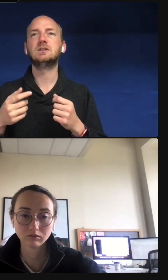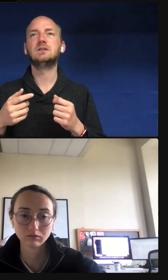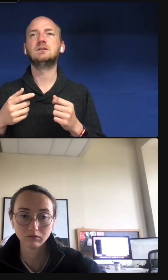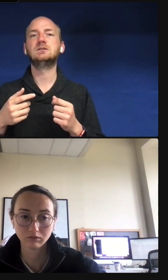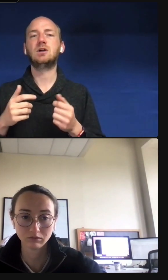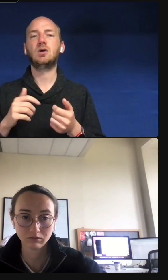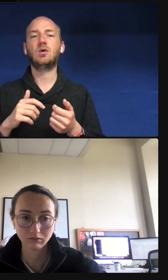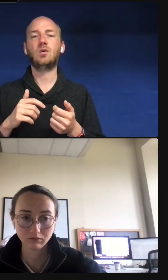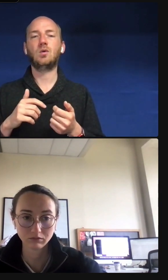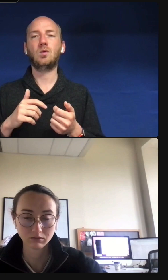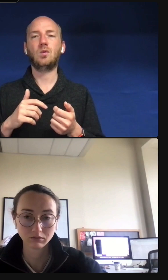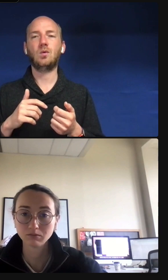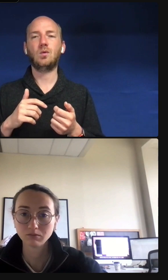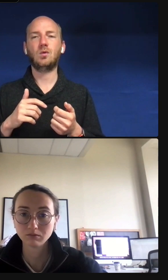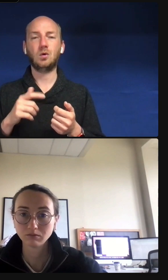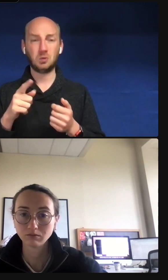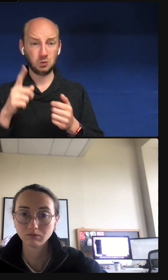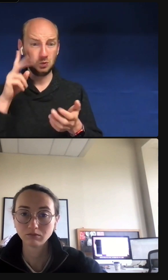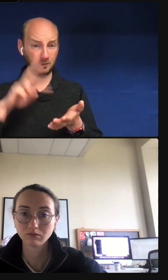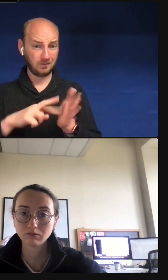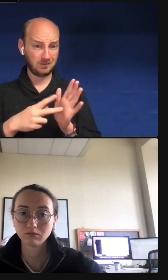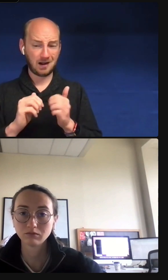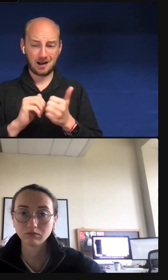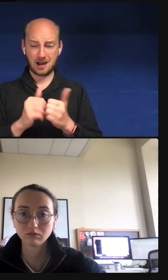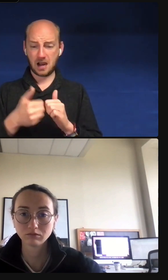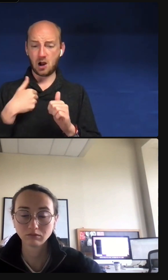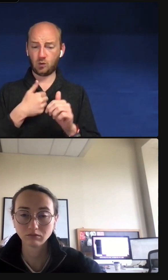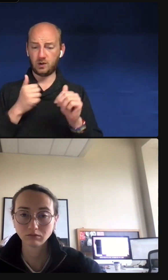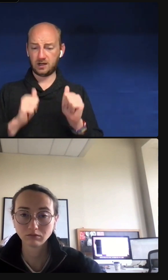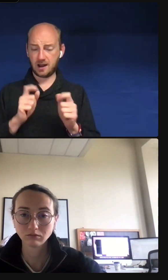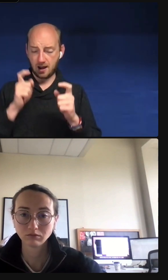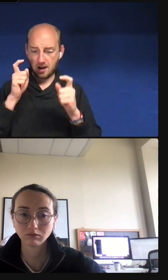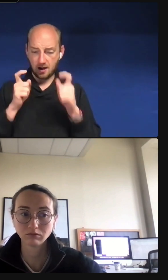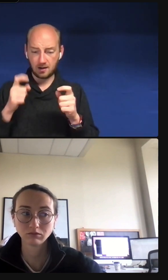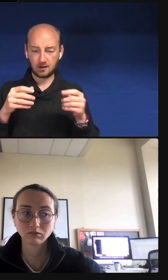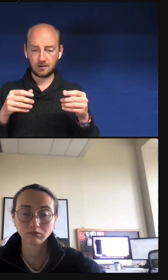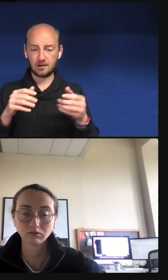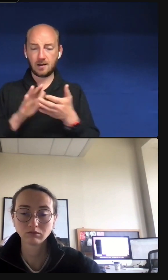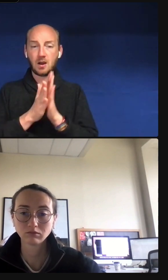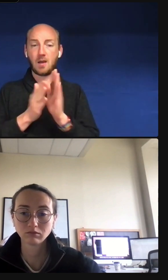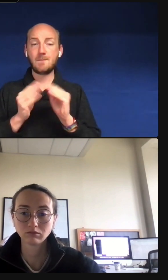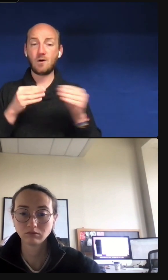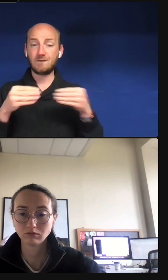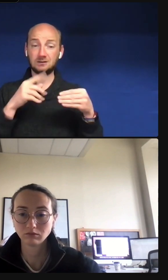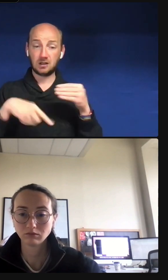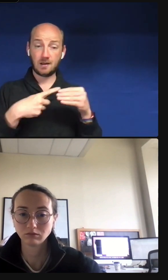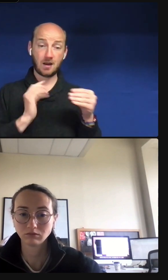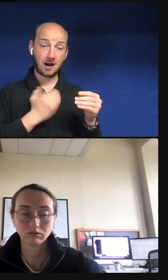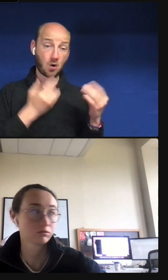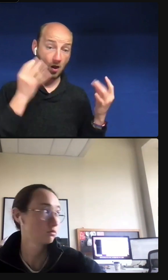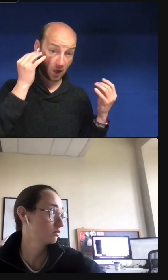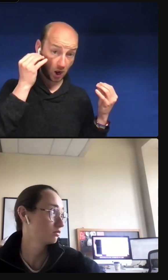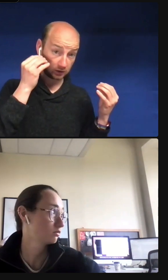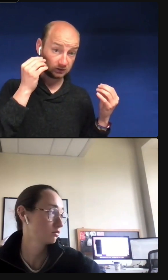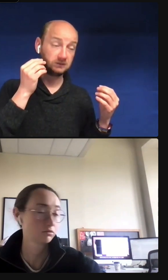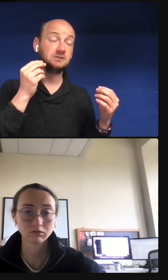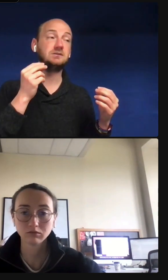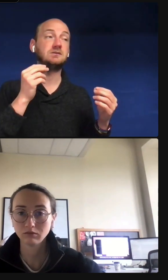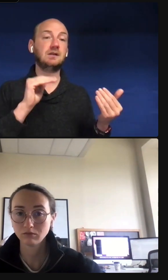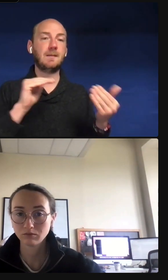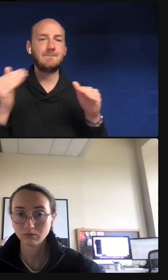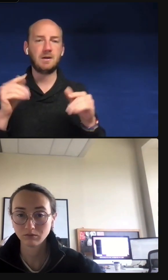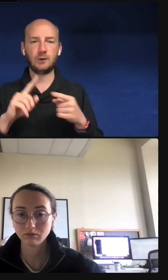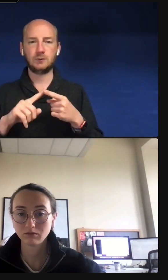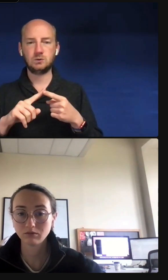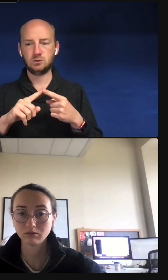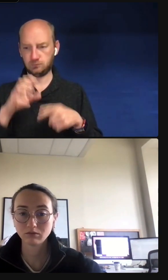internal thoughts, being stuck in like internal brain states, versus like we can also be inflexible in